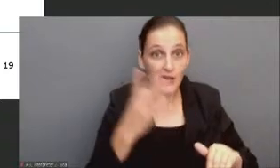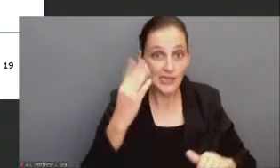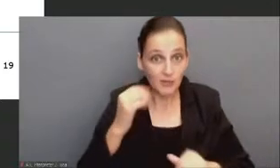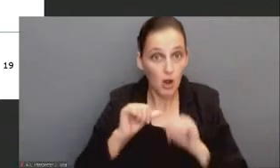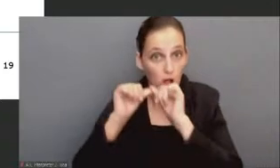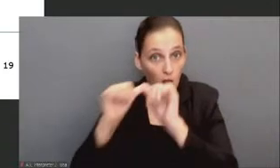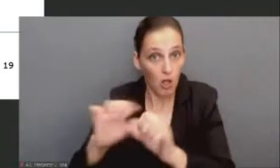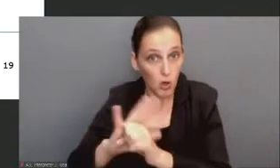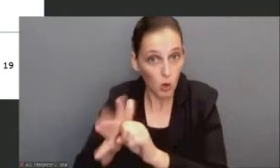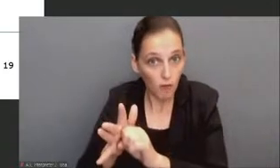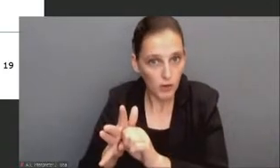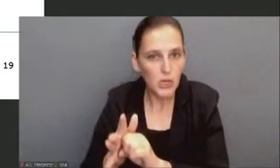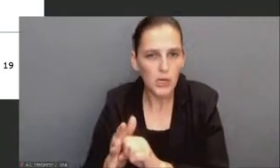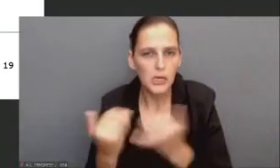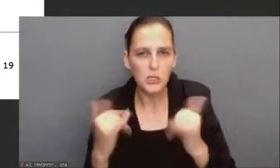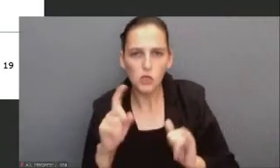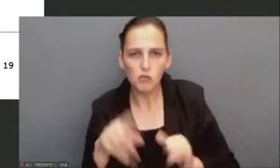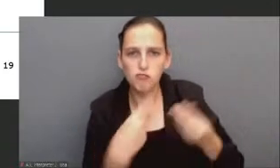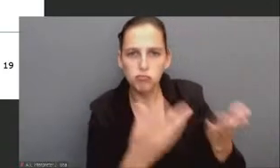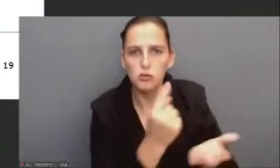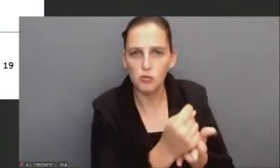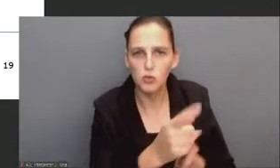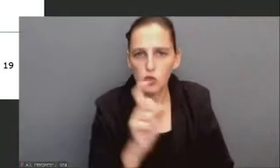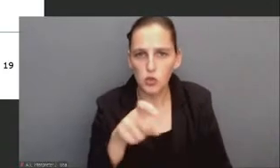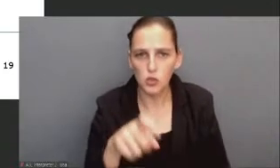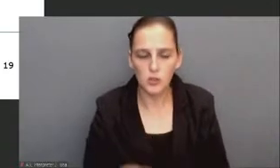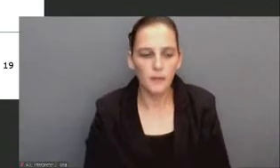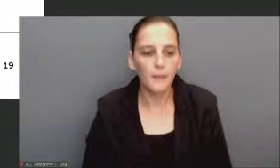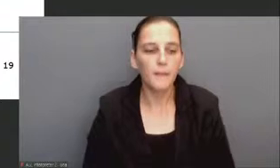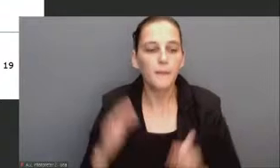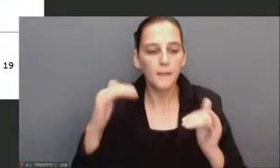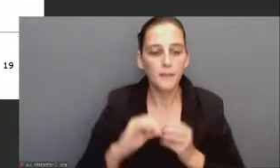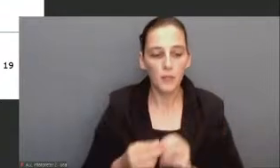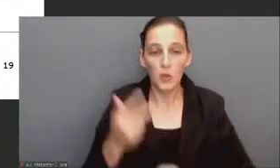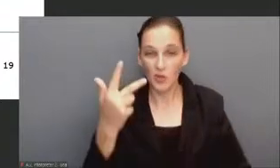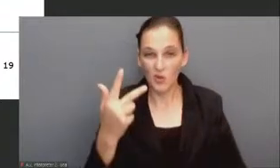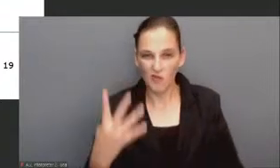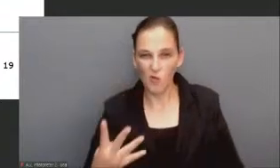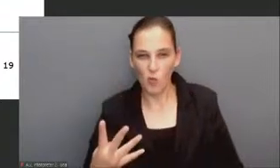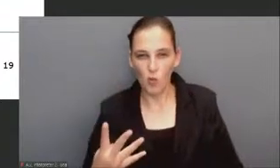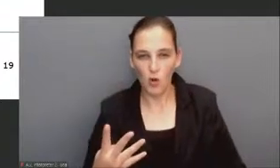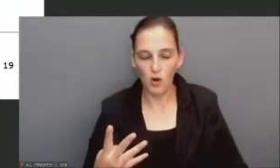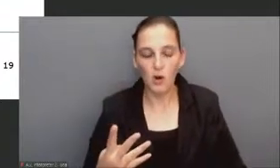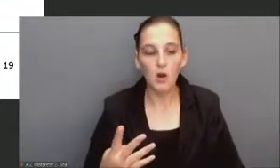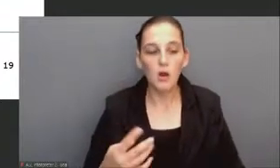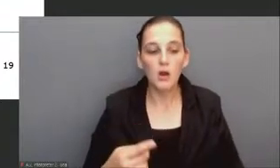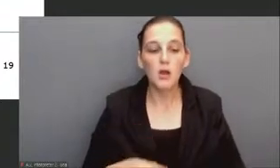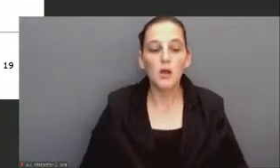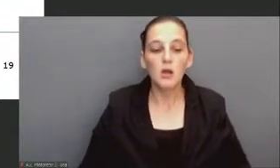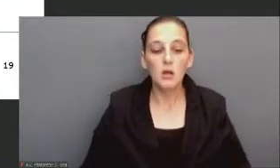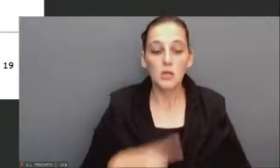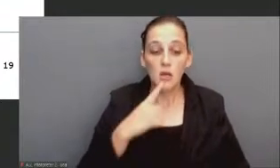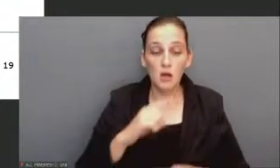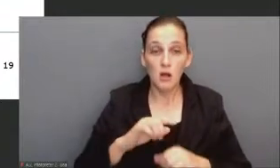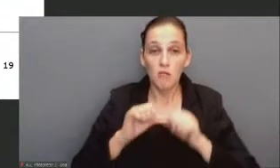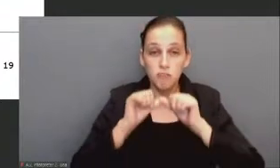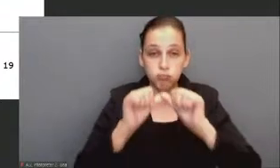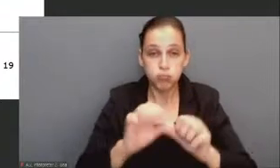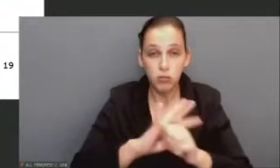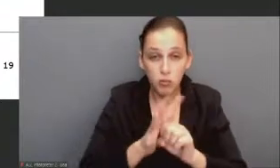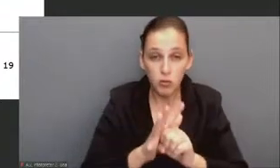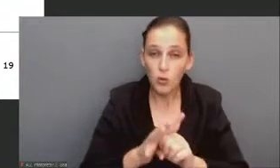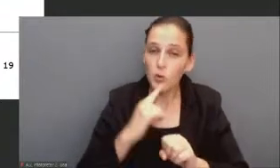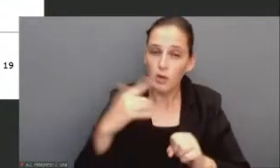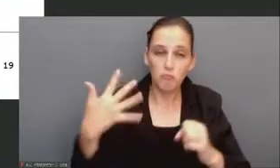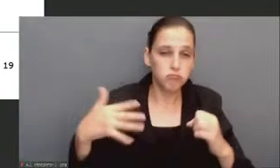conditions. And recommendations number 3 and 4, long COVID has a complex diagnosis and treatment process.